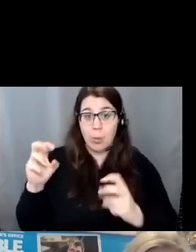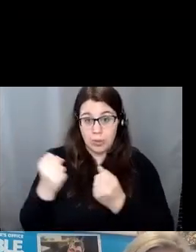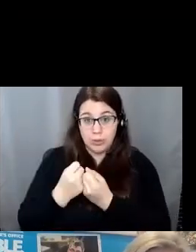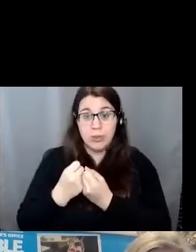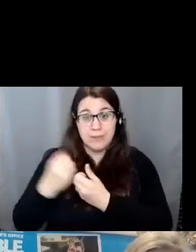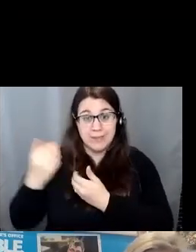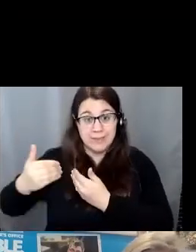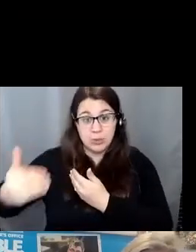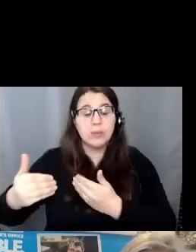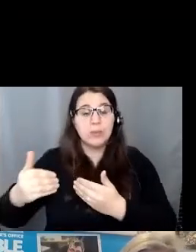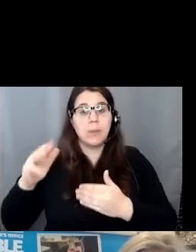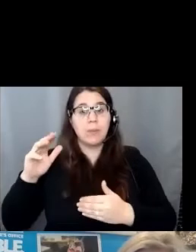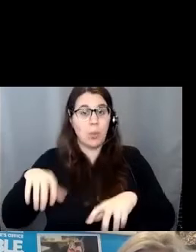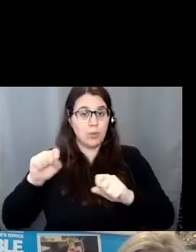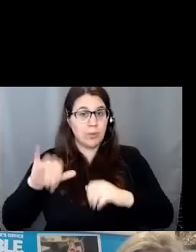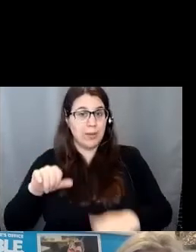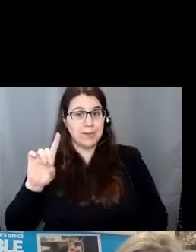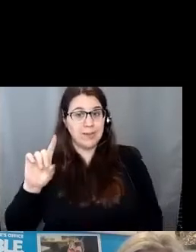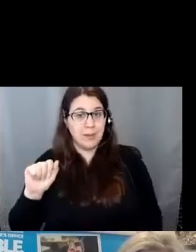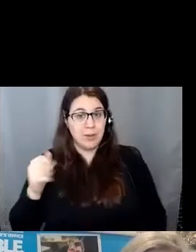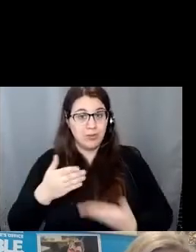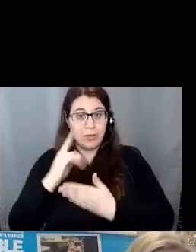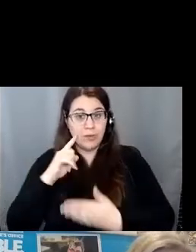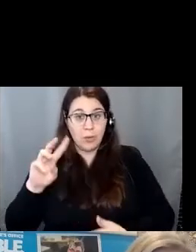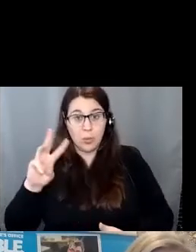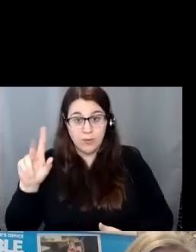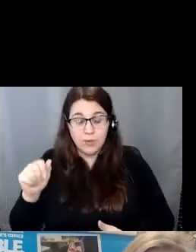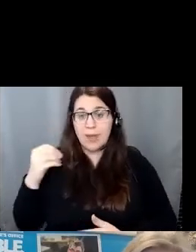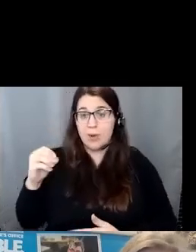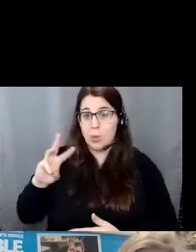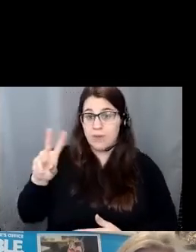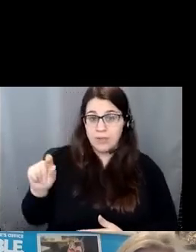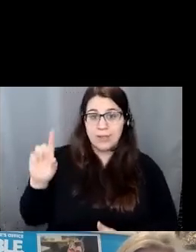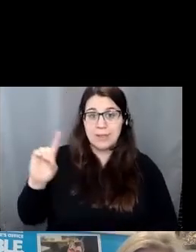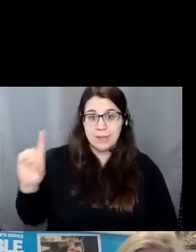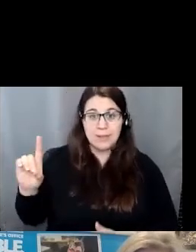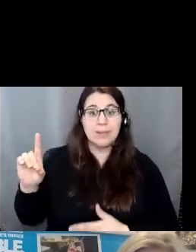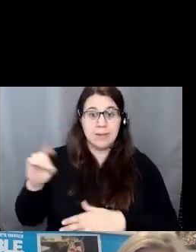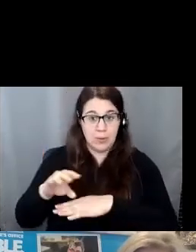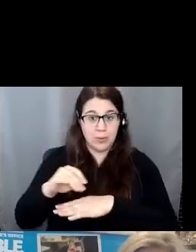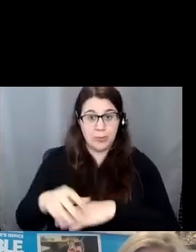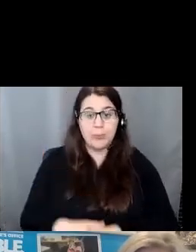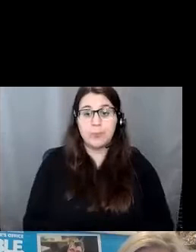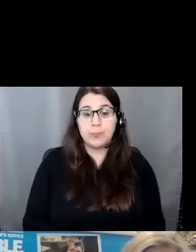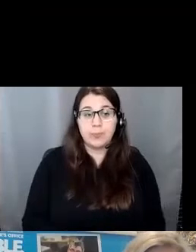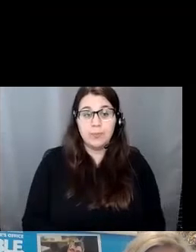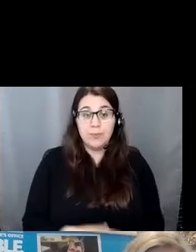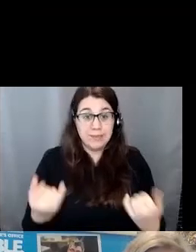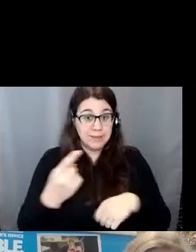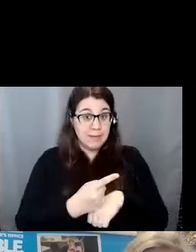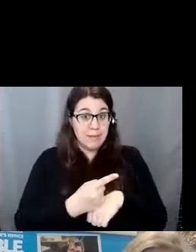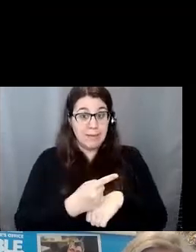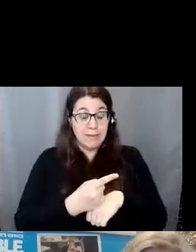of West Virginia and West Virginia Developmental Disabilities Councils. And today's session is titled, How to Use